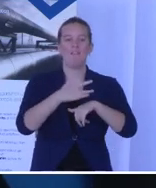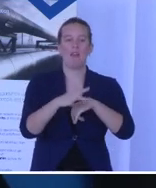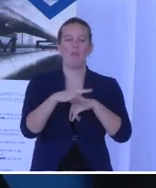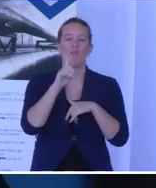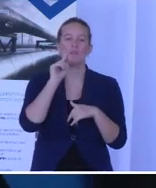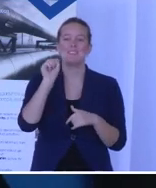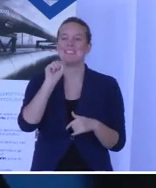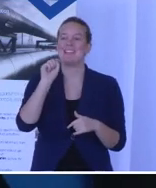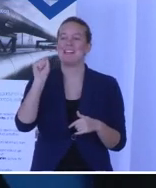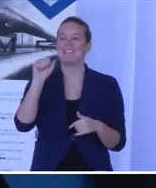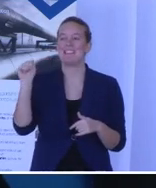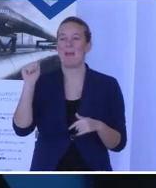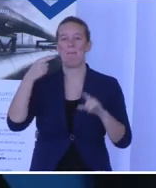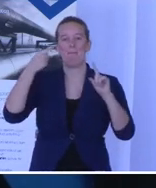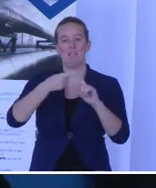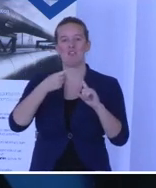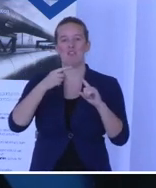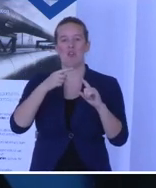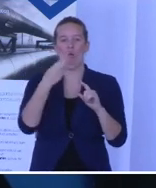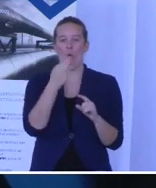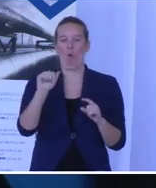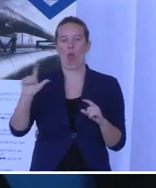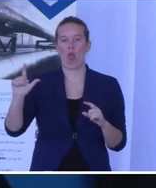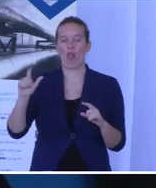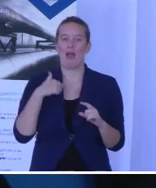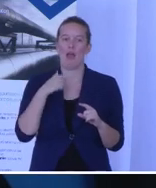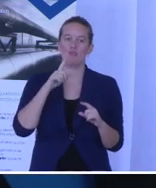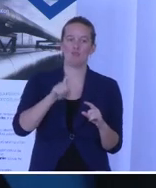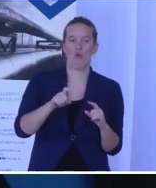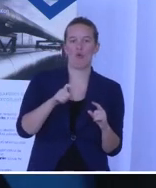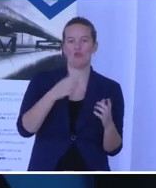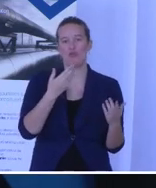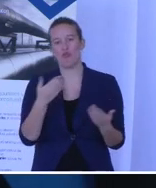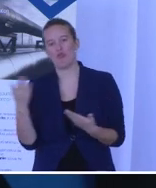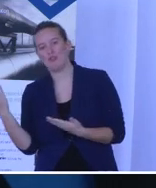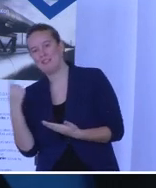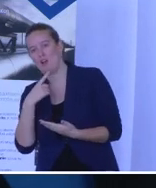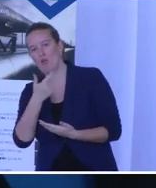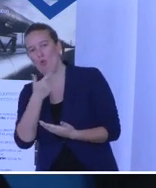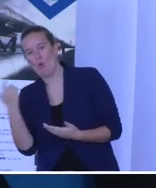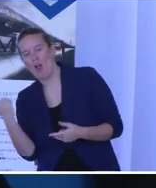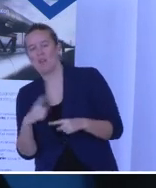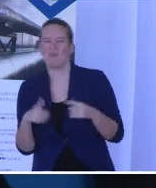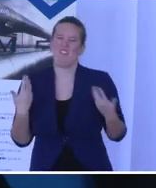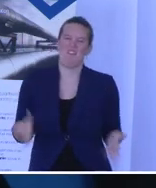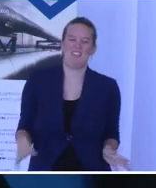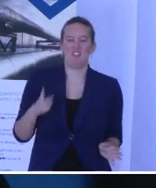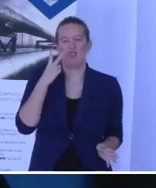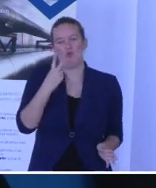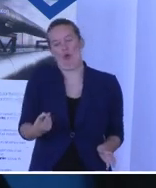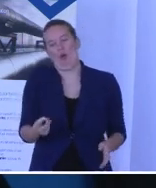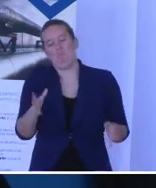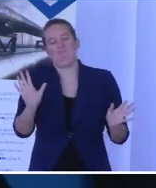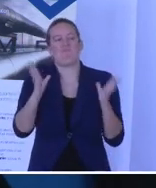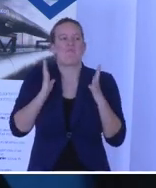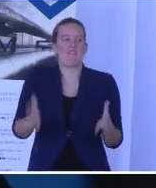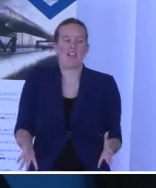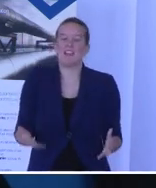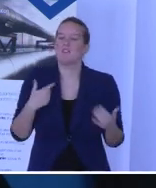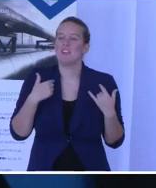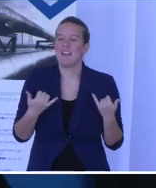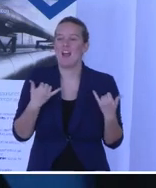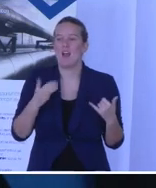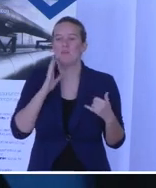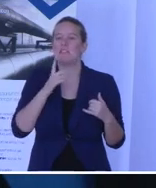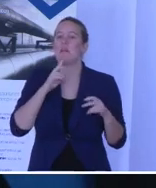Hall. And I was supposed to direct you to the screens. We've already seen it. And so I will tell you to keep